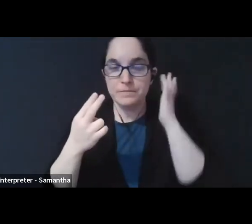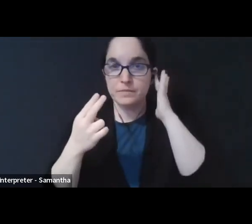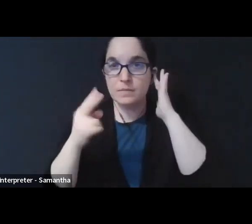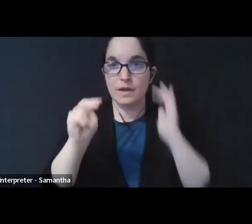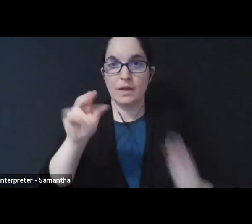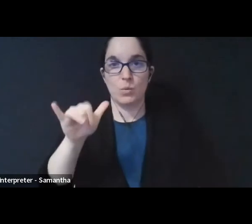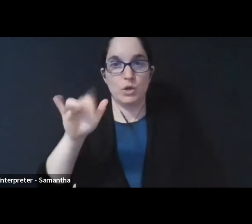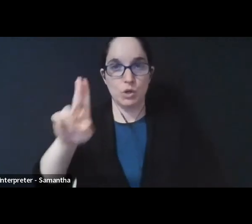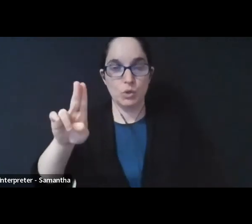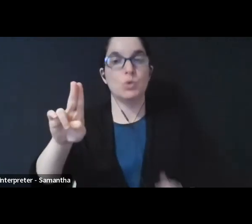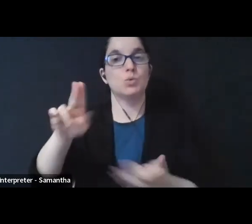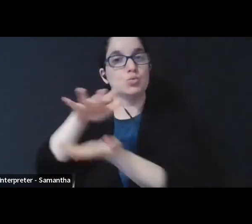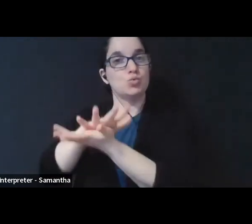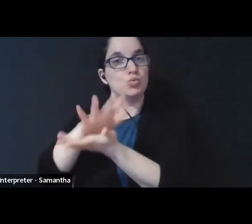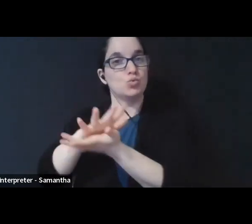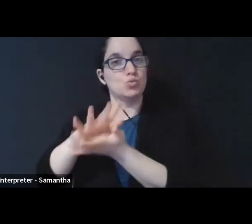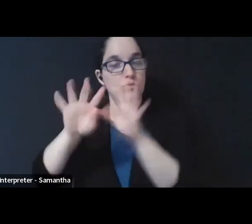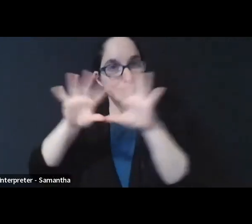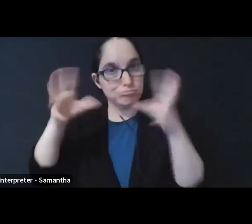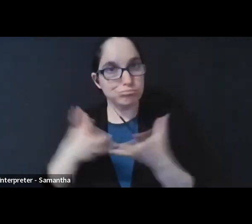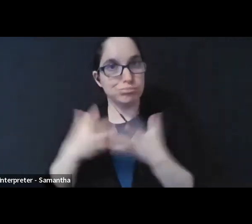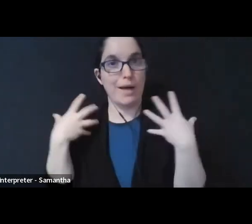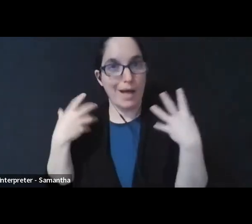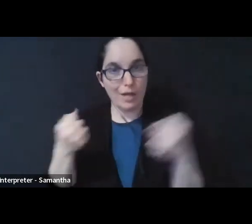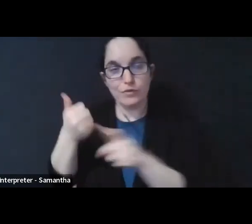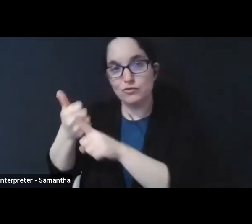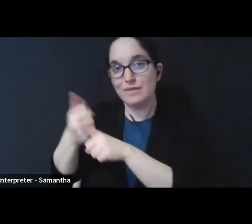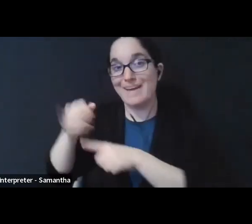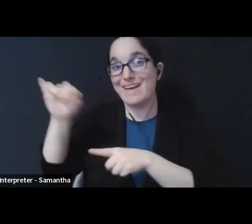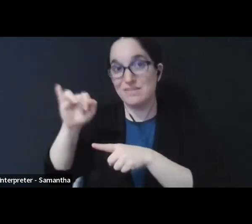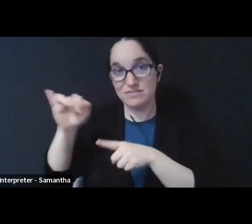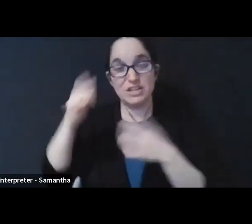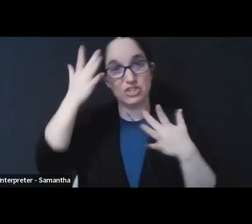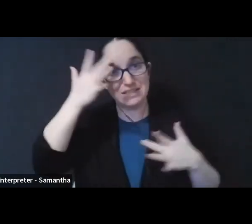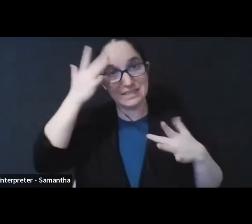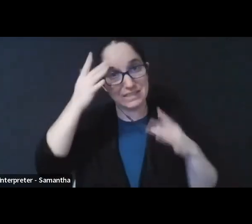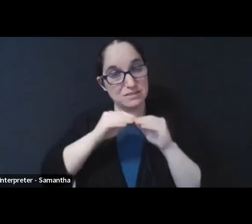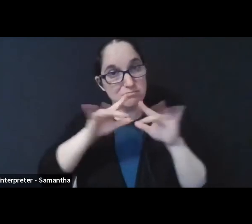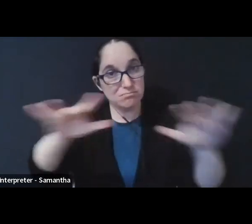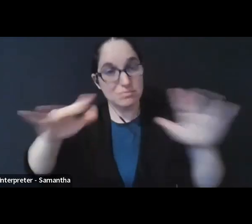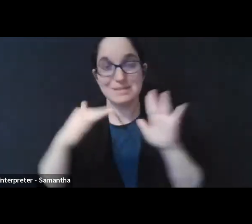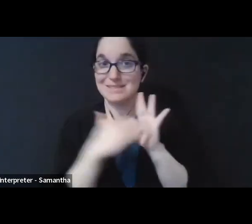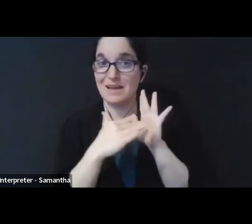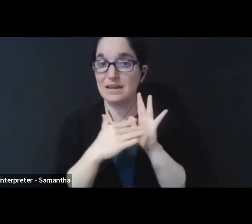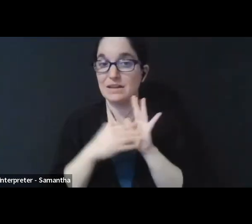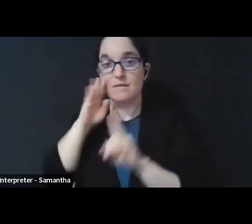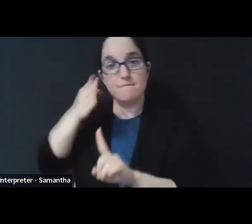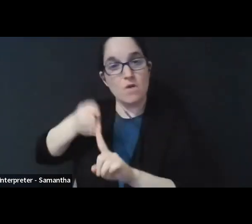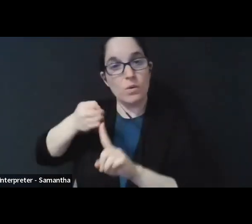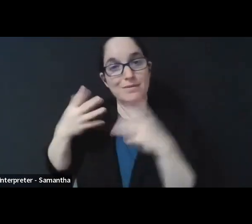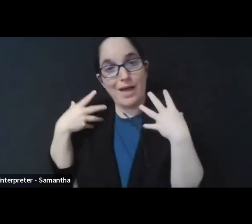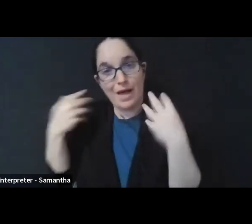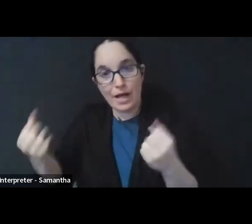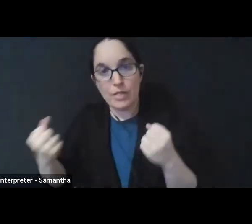University's School of Global Public Health. She is an infectious disease epidemiologist whose research is focused on the health and well-being of people living in